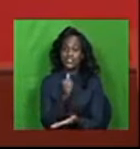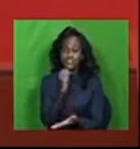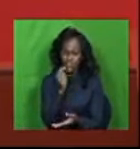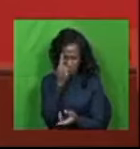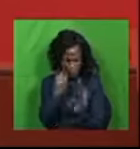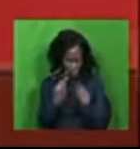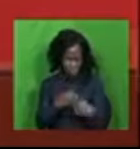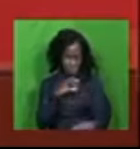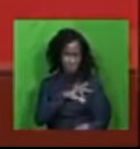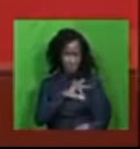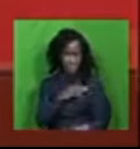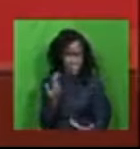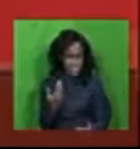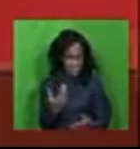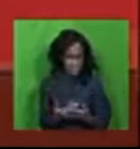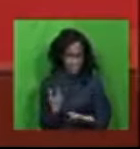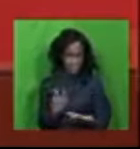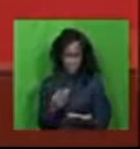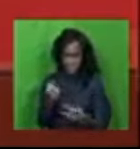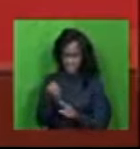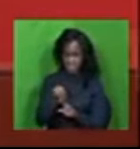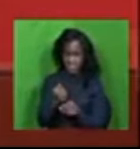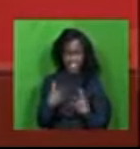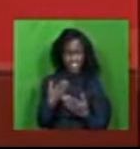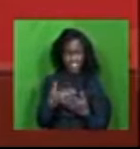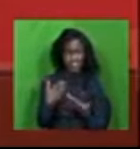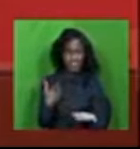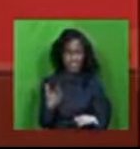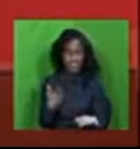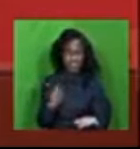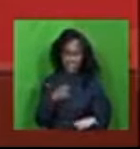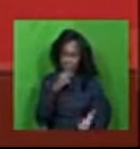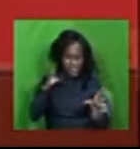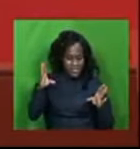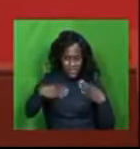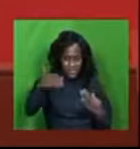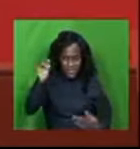anything better than what I was receiving. I will not tolerate that.